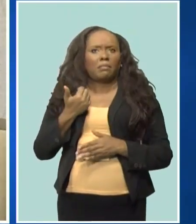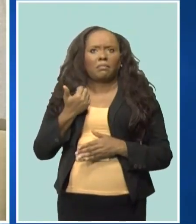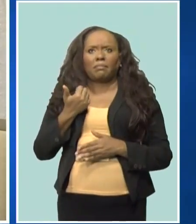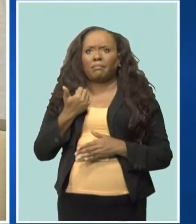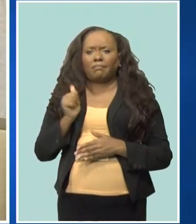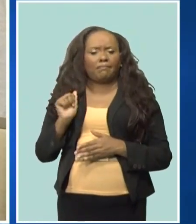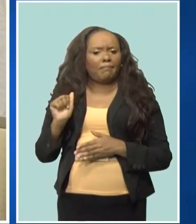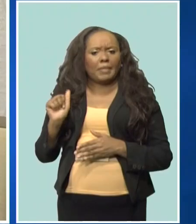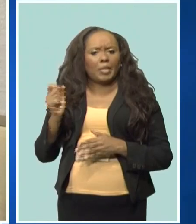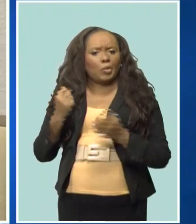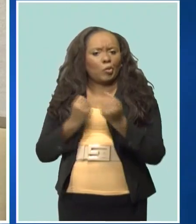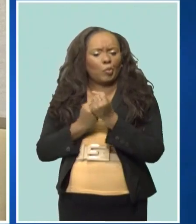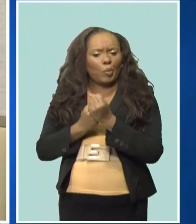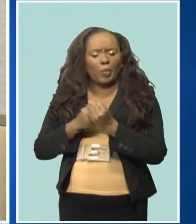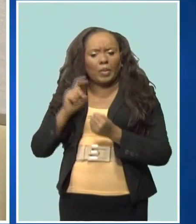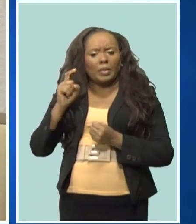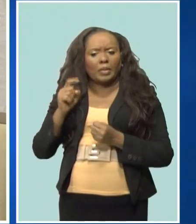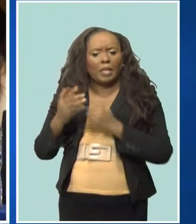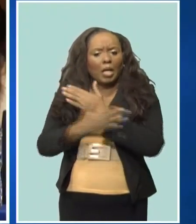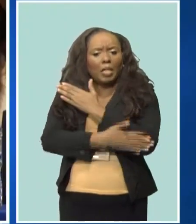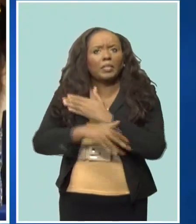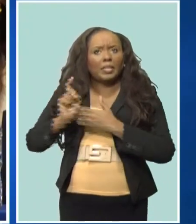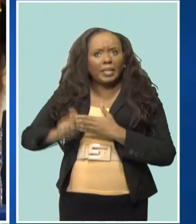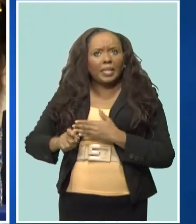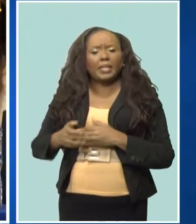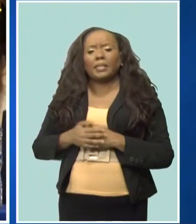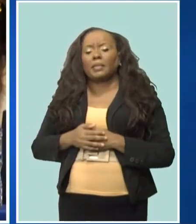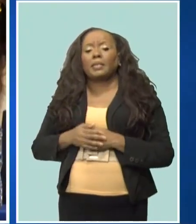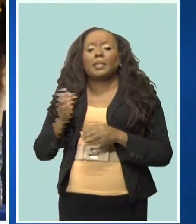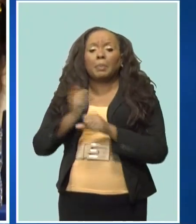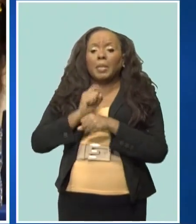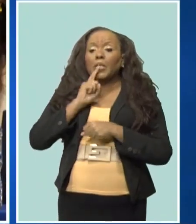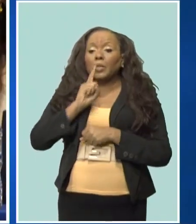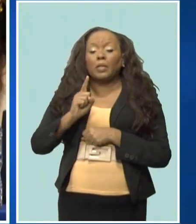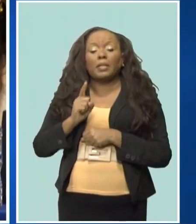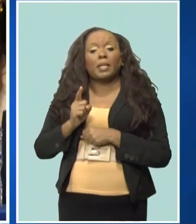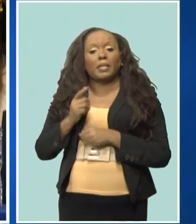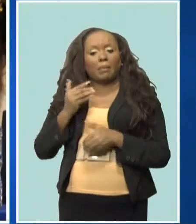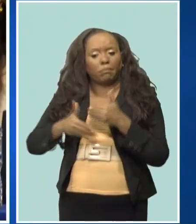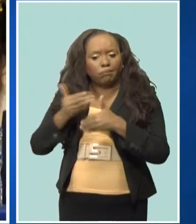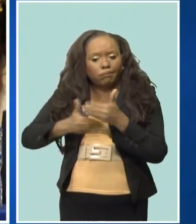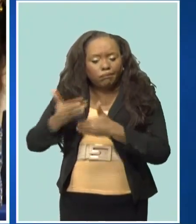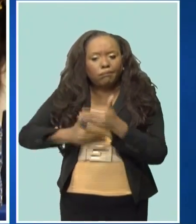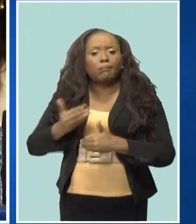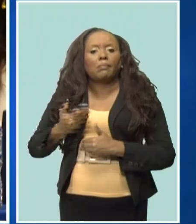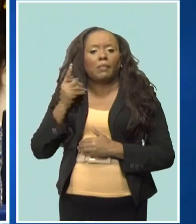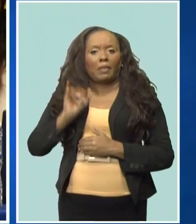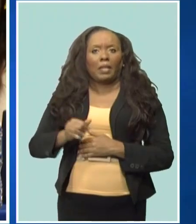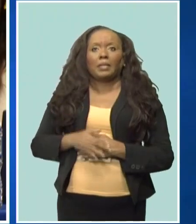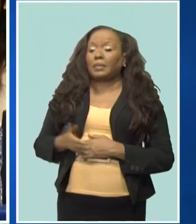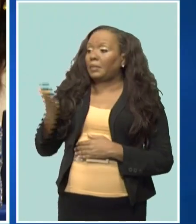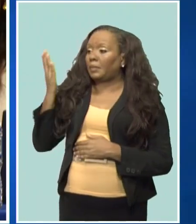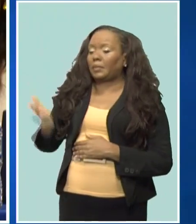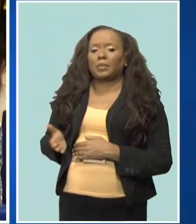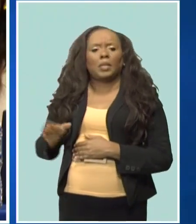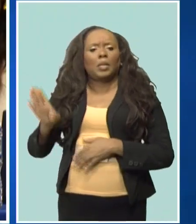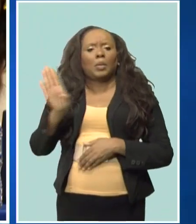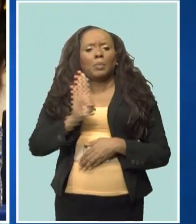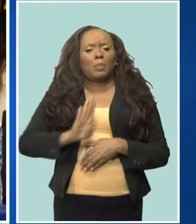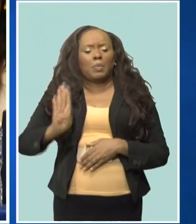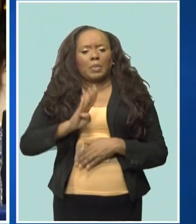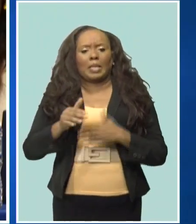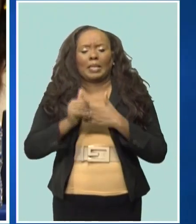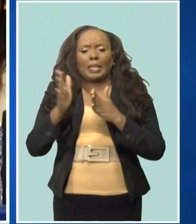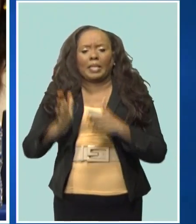will provide to countries in need. Barbados has been a leader in championing loss and damage for